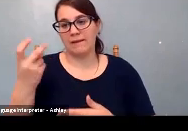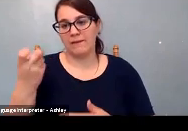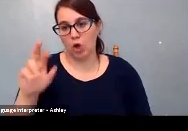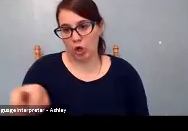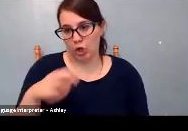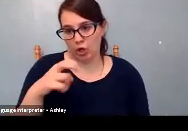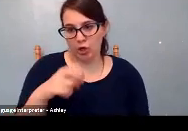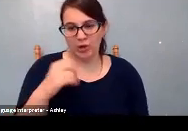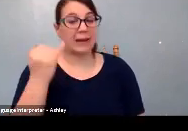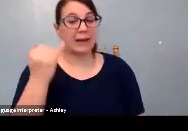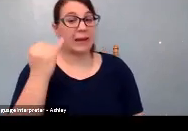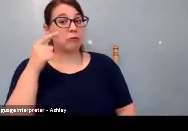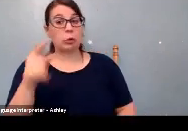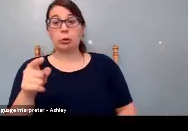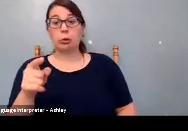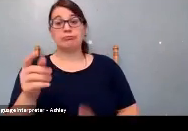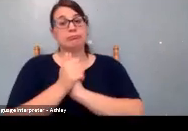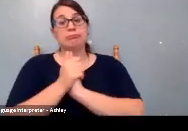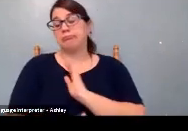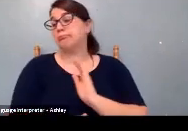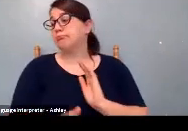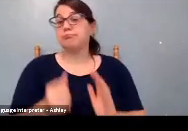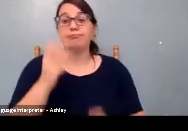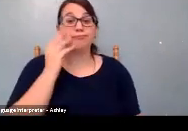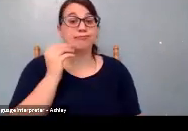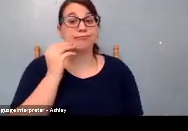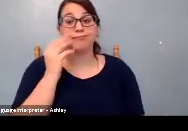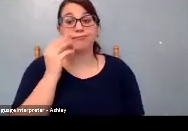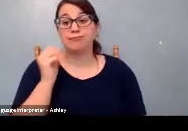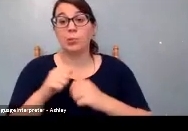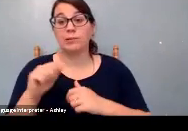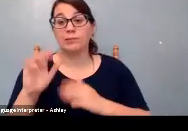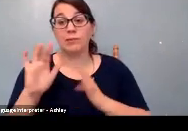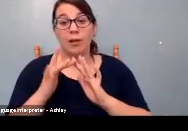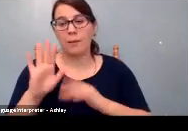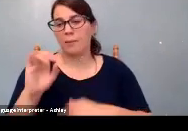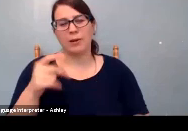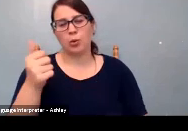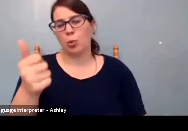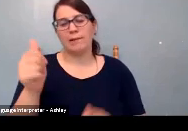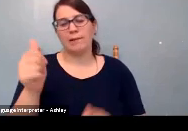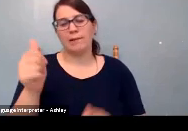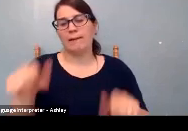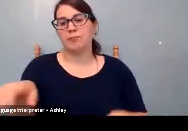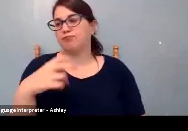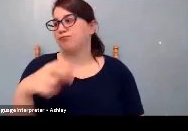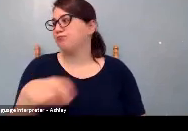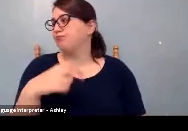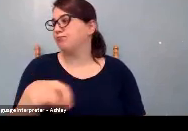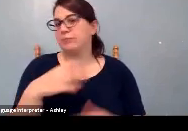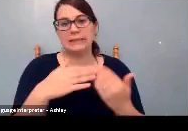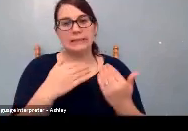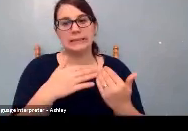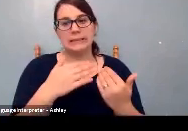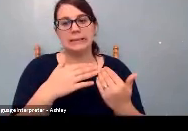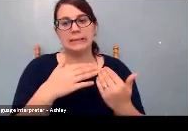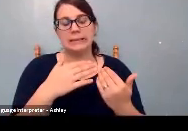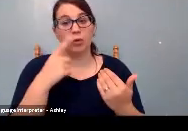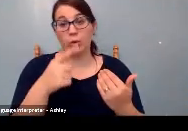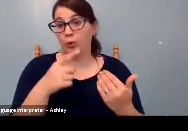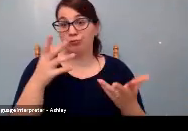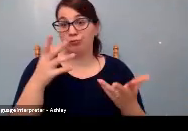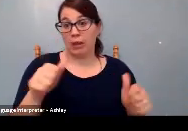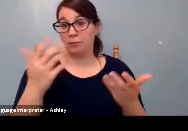with online banking, they're going to be comfortable with that. You can do this at the time of enrollment, or you can log back in 2 weeks, 2